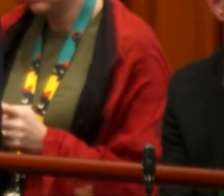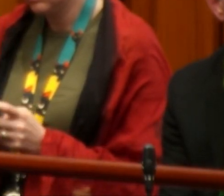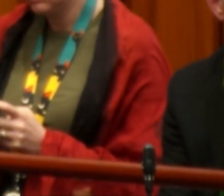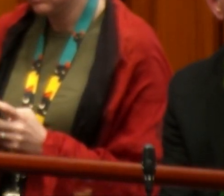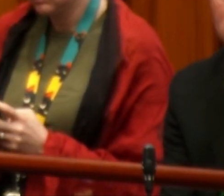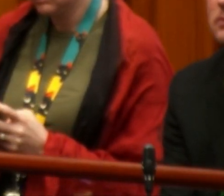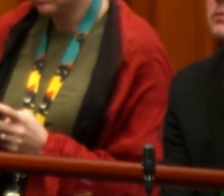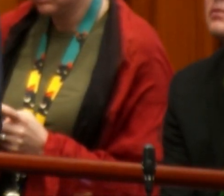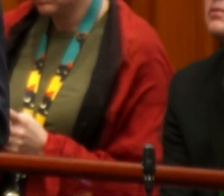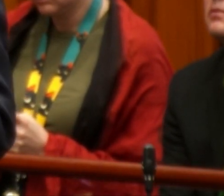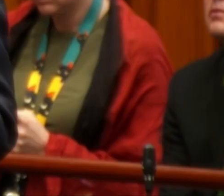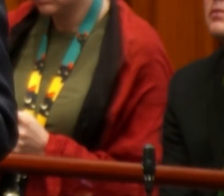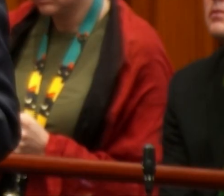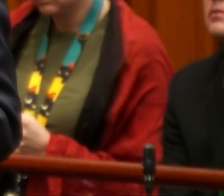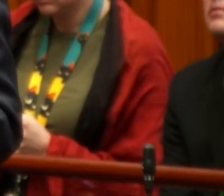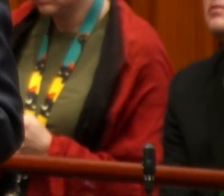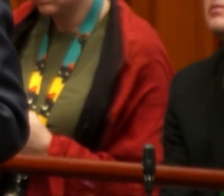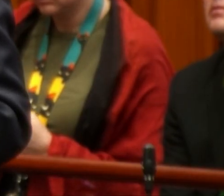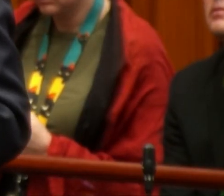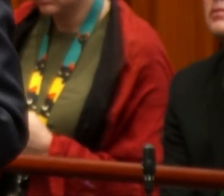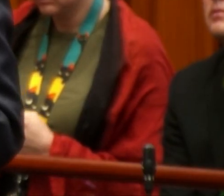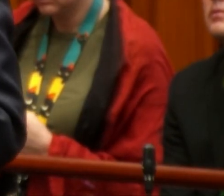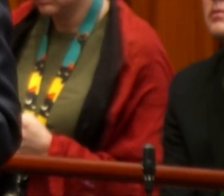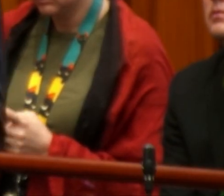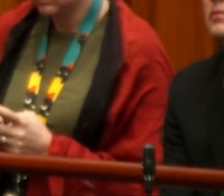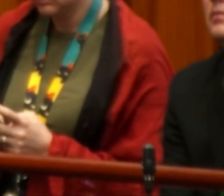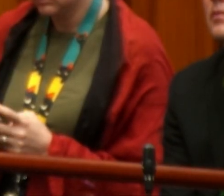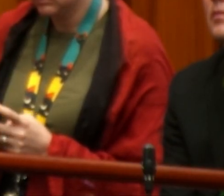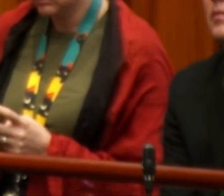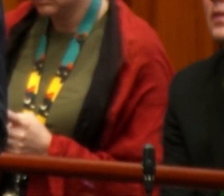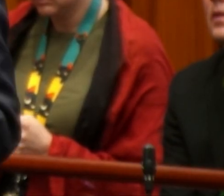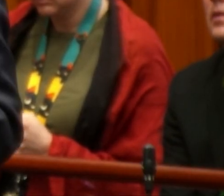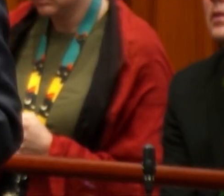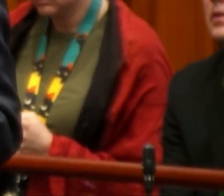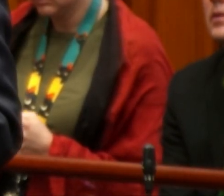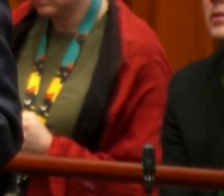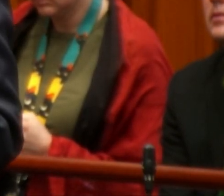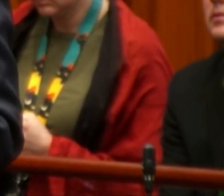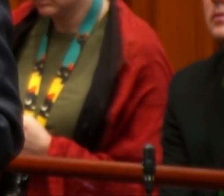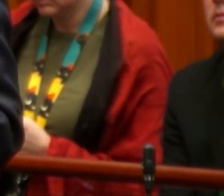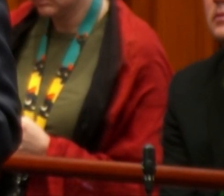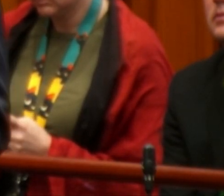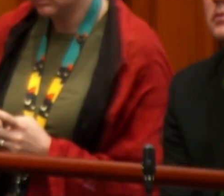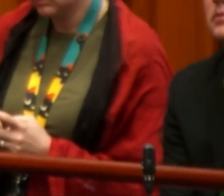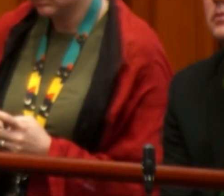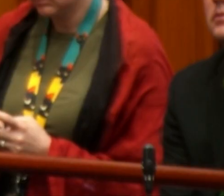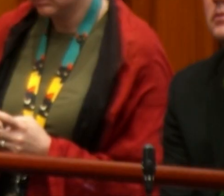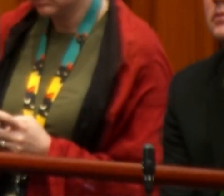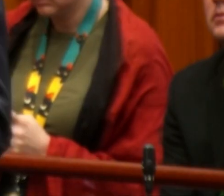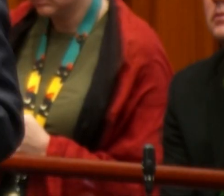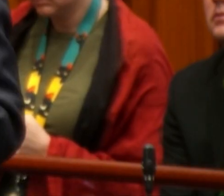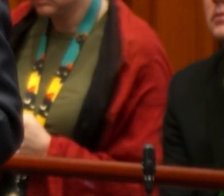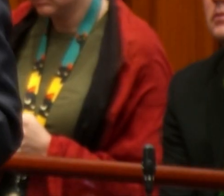2026-2027 National Budget debate. At the outset, I give thanks to the Lord Almighty for His continued